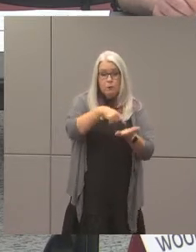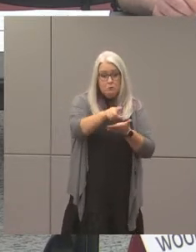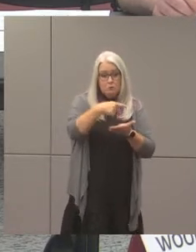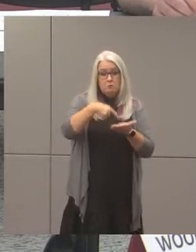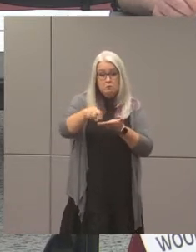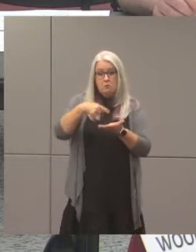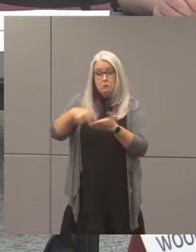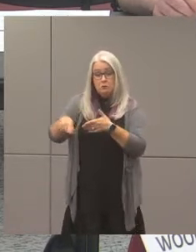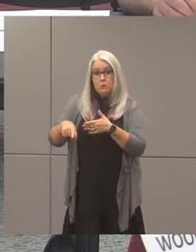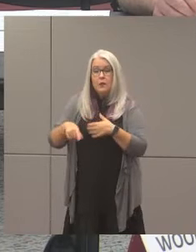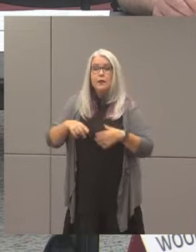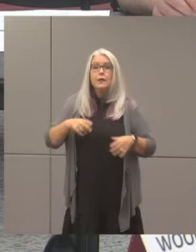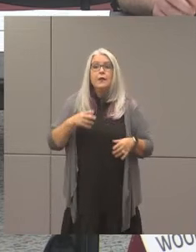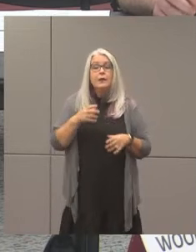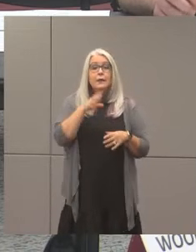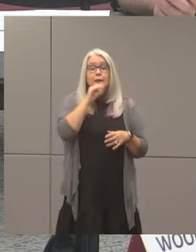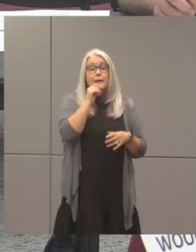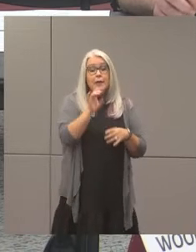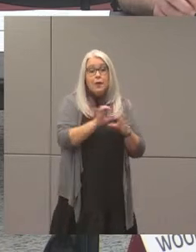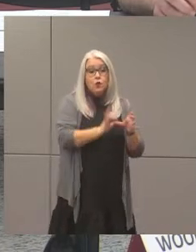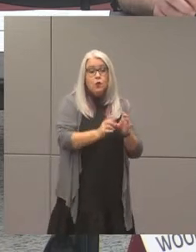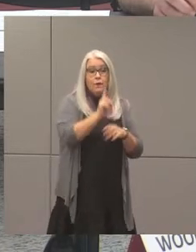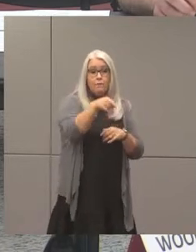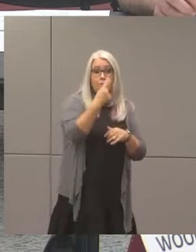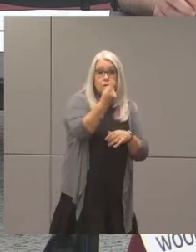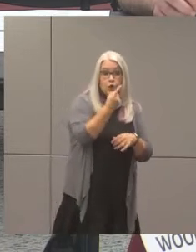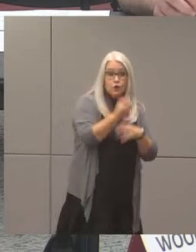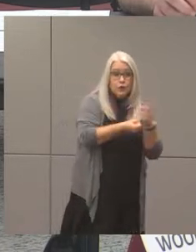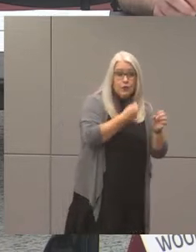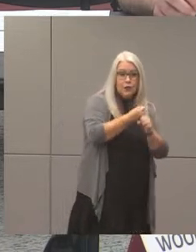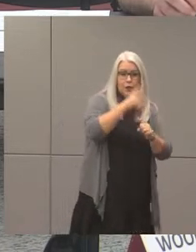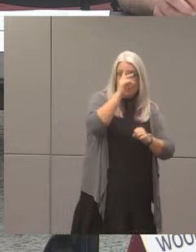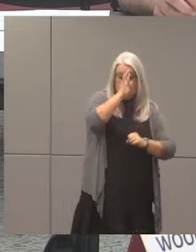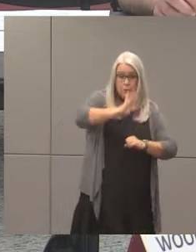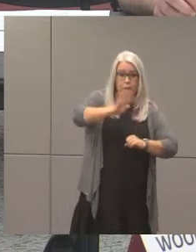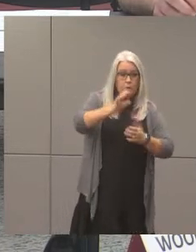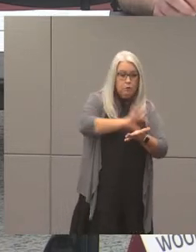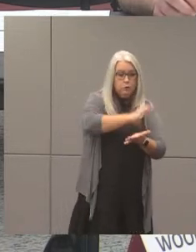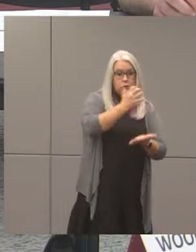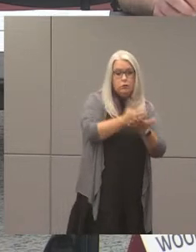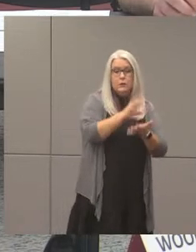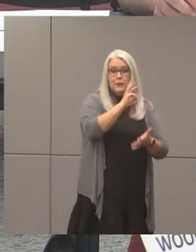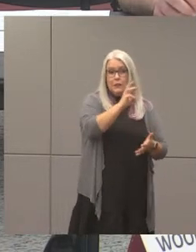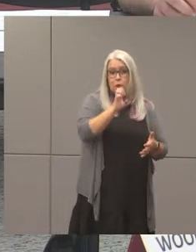coming up, doing it for the first year, instead of coming up with $612,000, we're coming up with